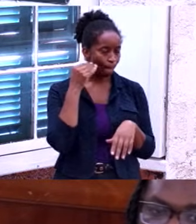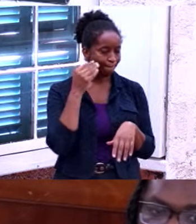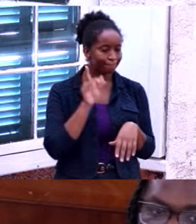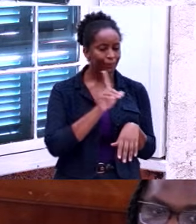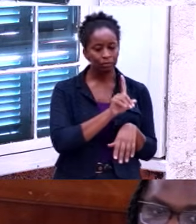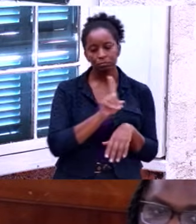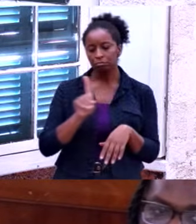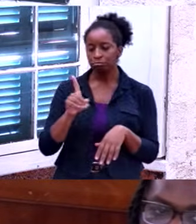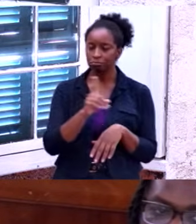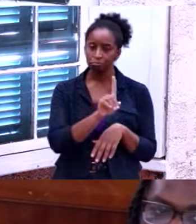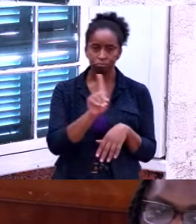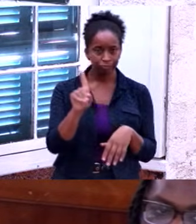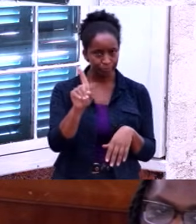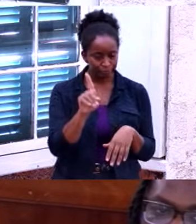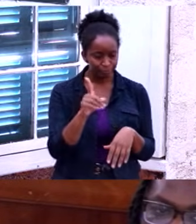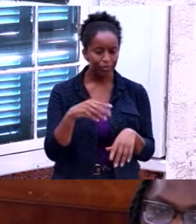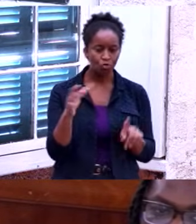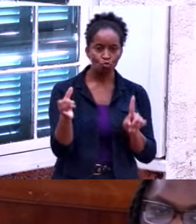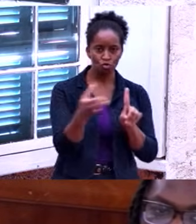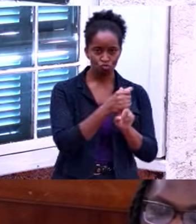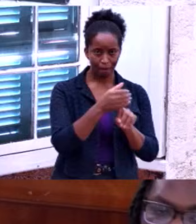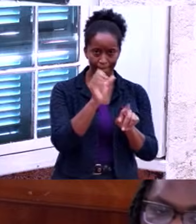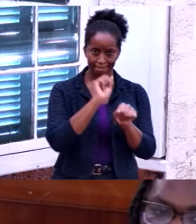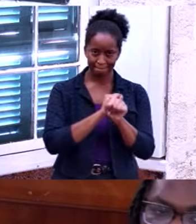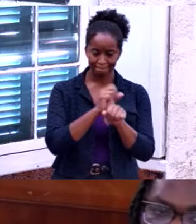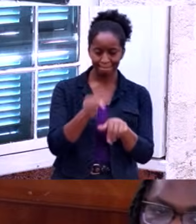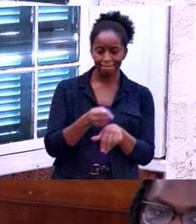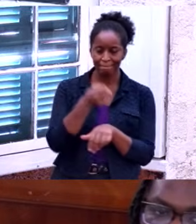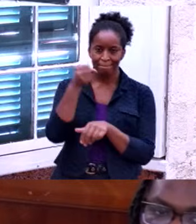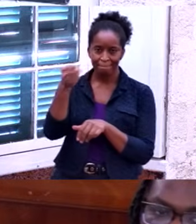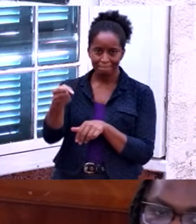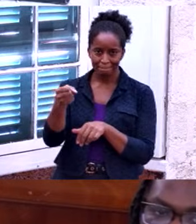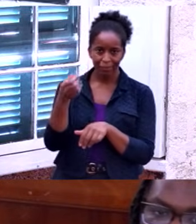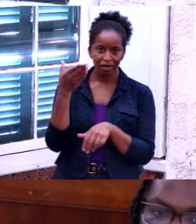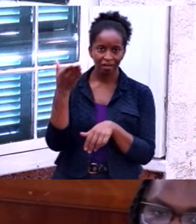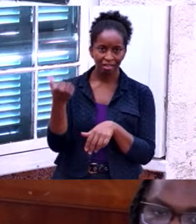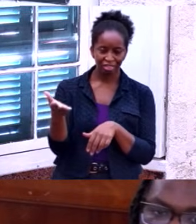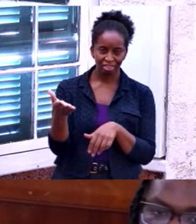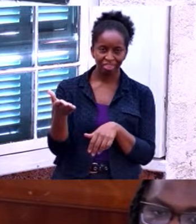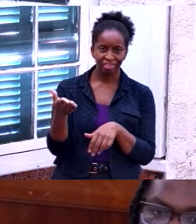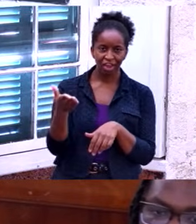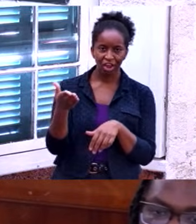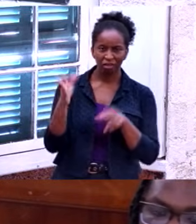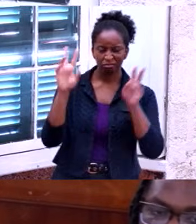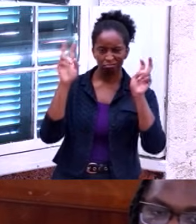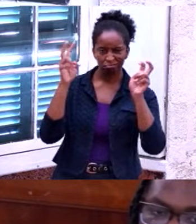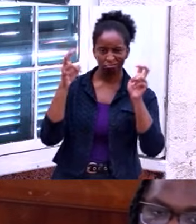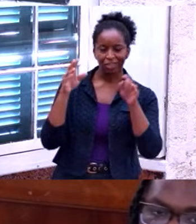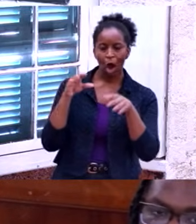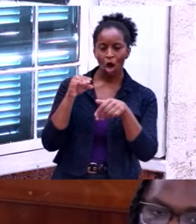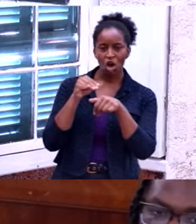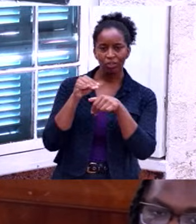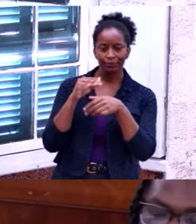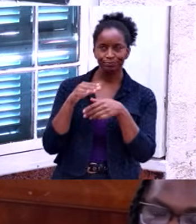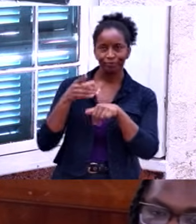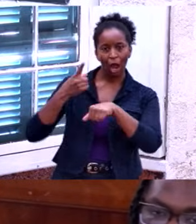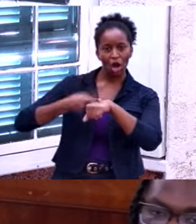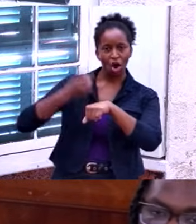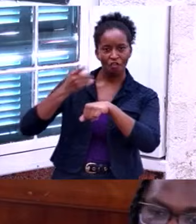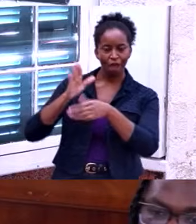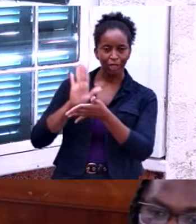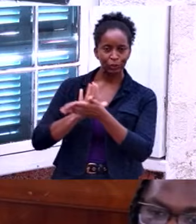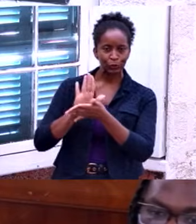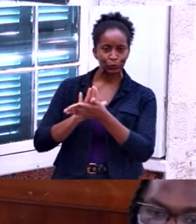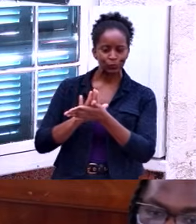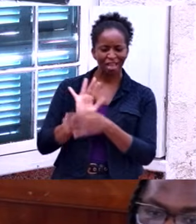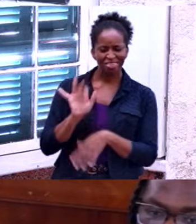into reformatory schools for the basic things that you can't even describe what wandering is. Apart from a policeman or some social